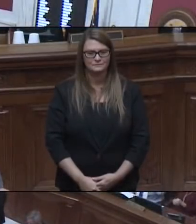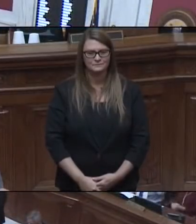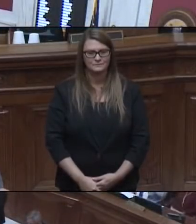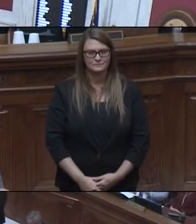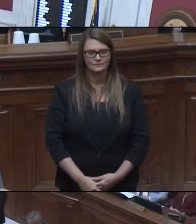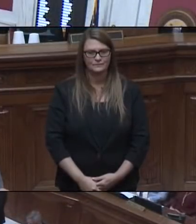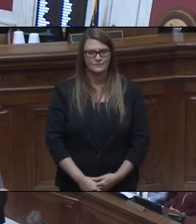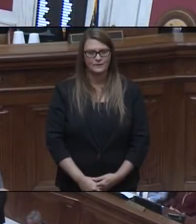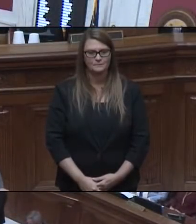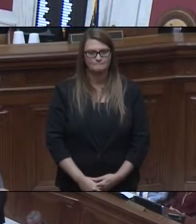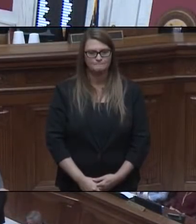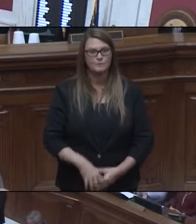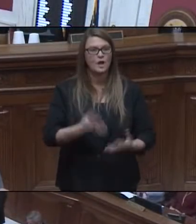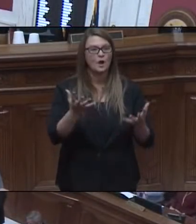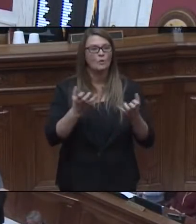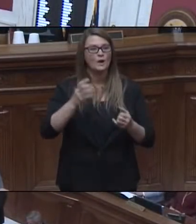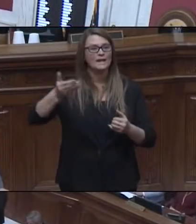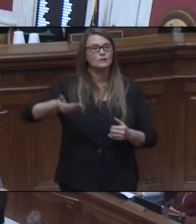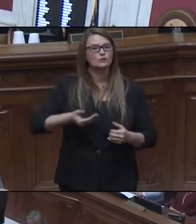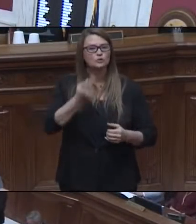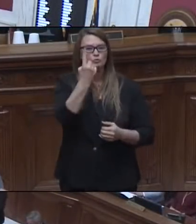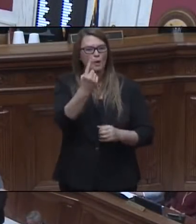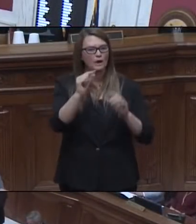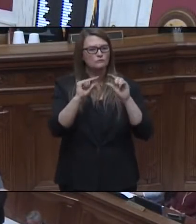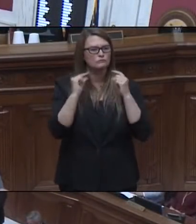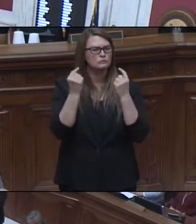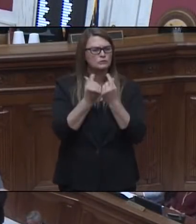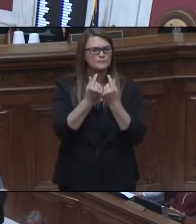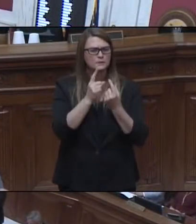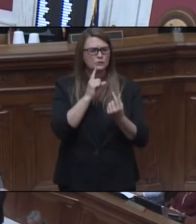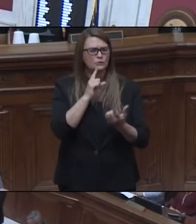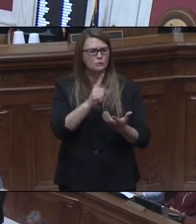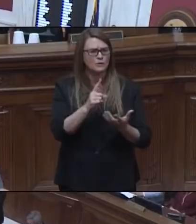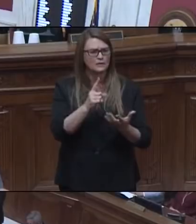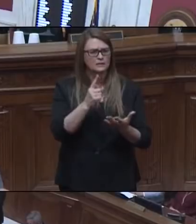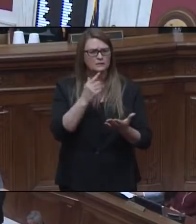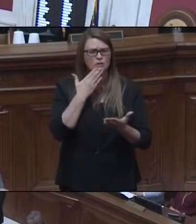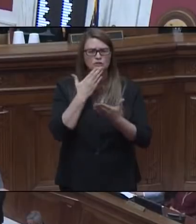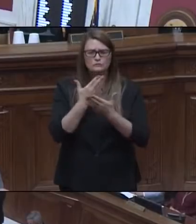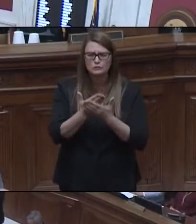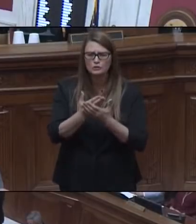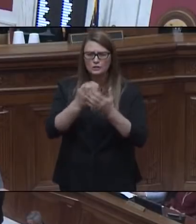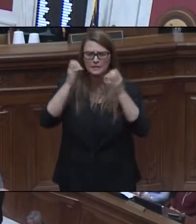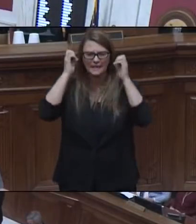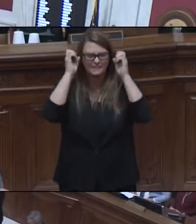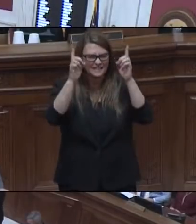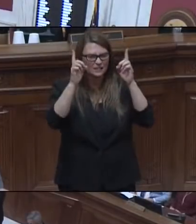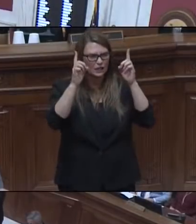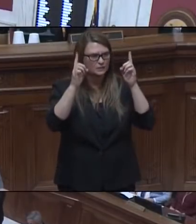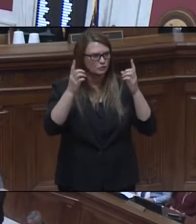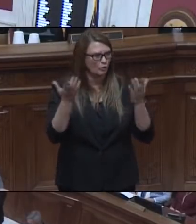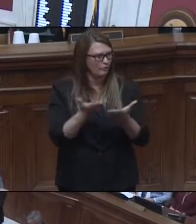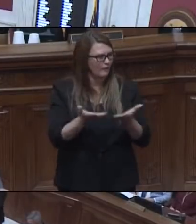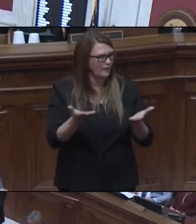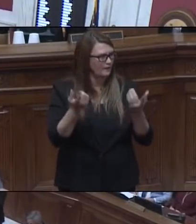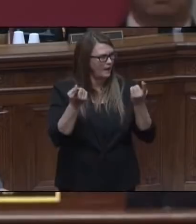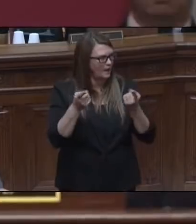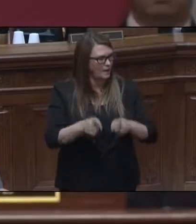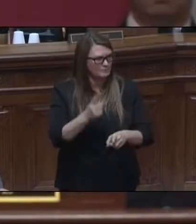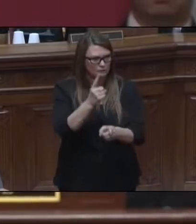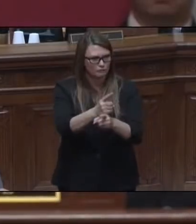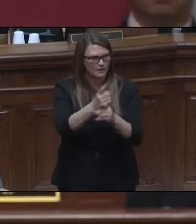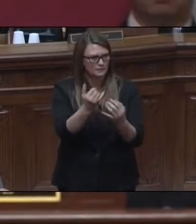I want to introduce one other group because I think this is a tremendously educational deal that is happening right here, right